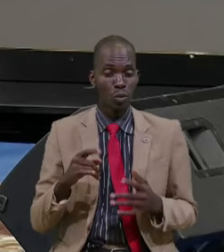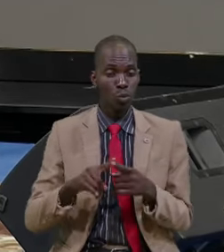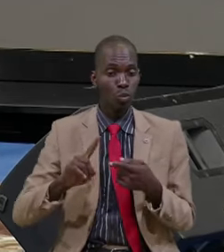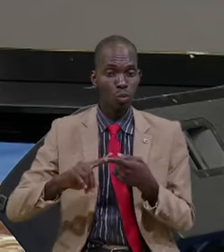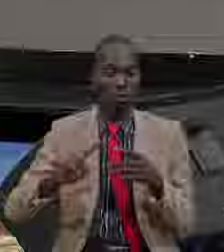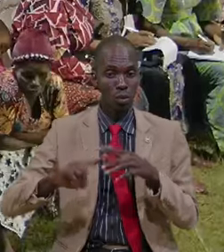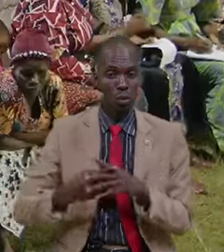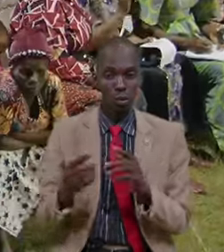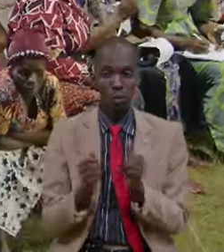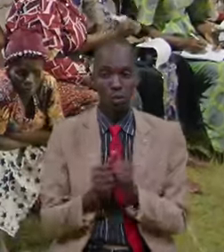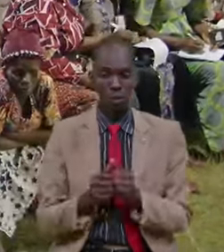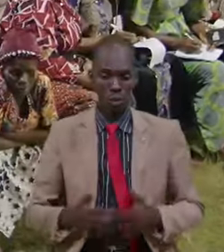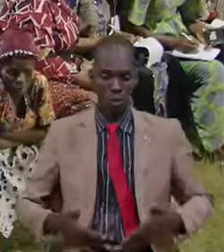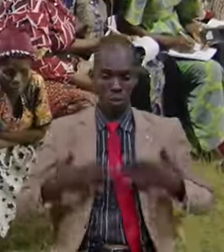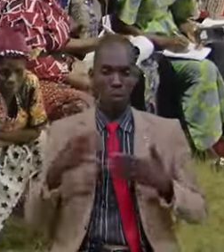your life.